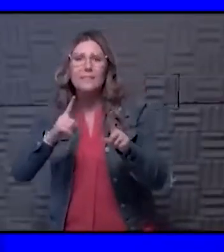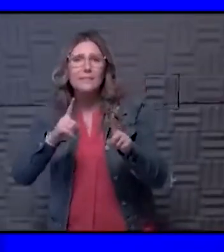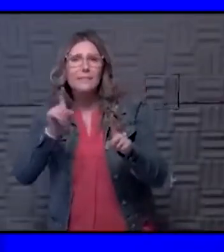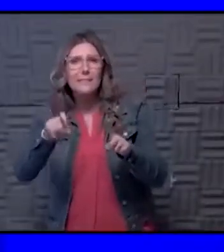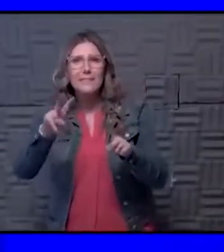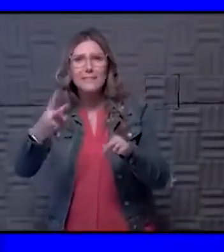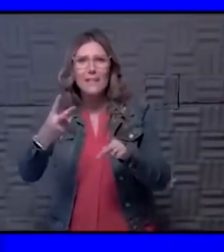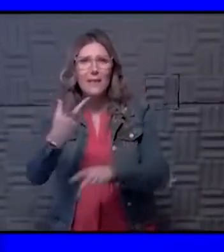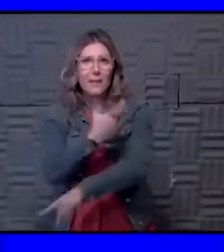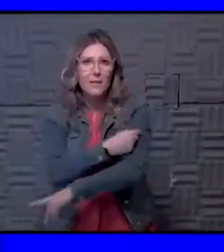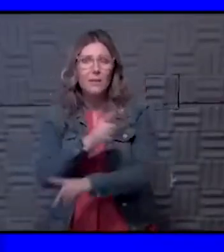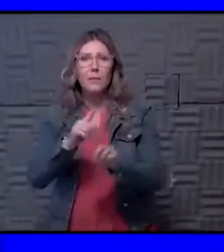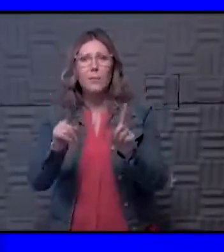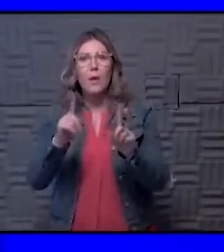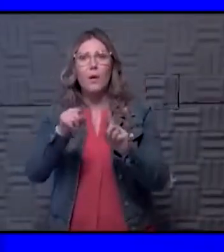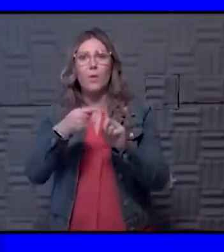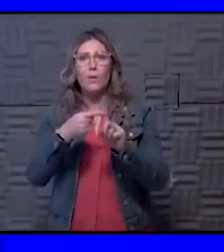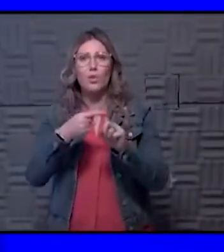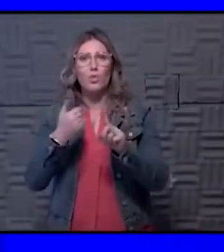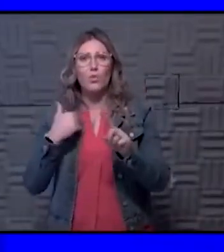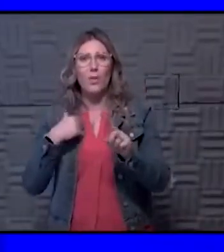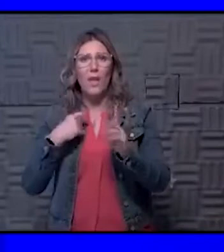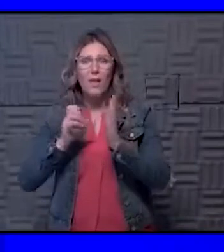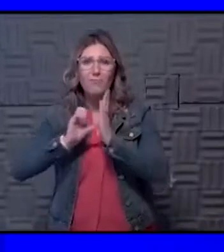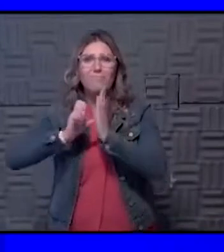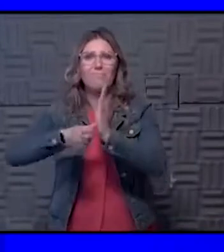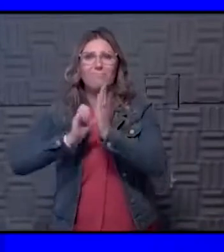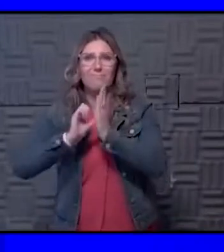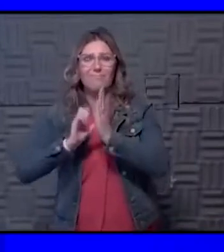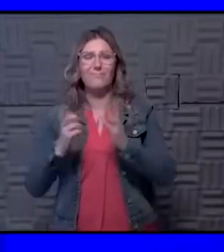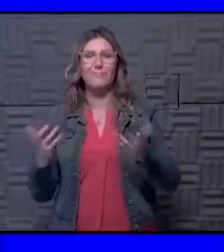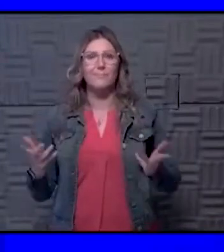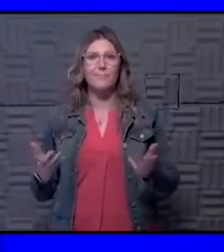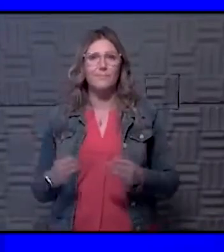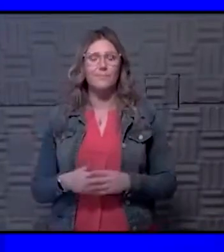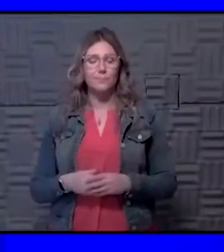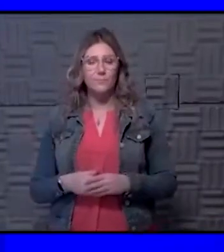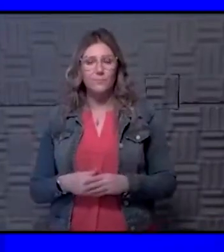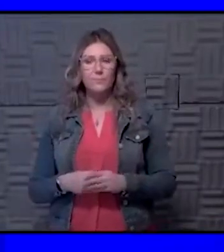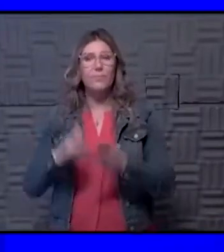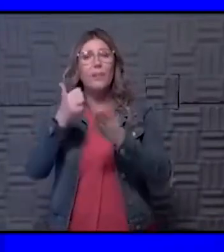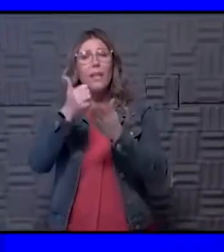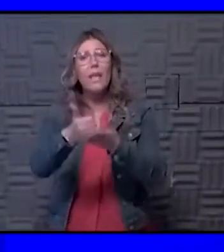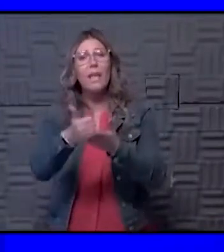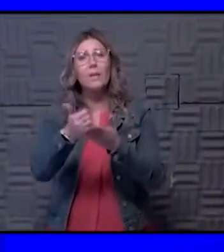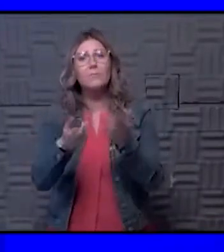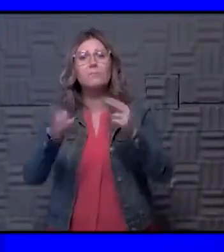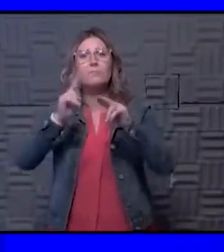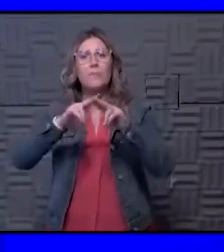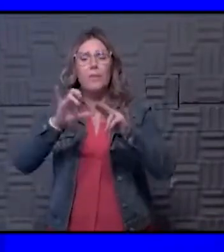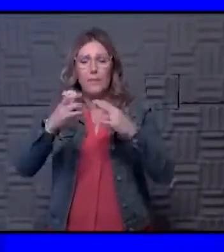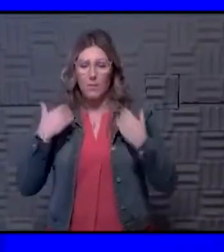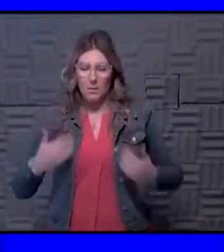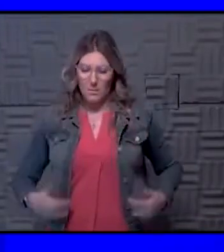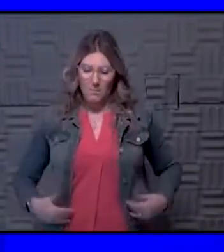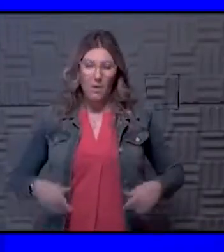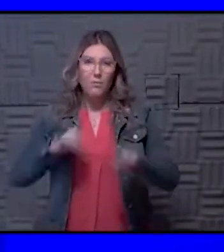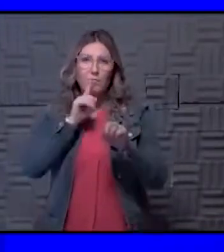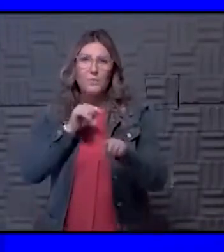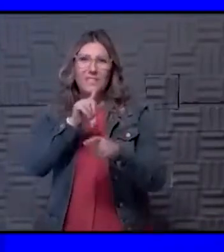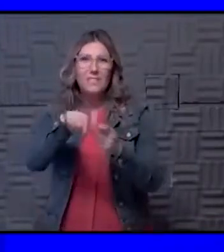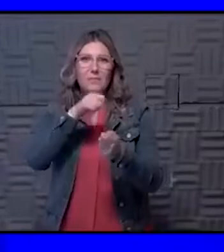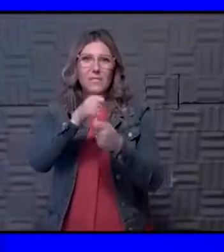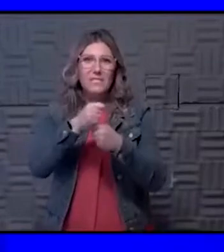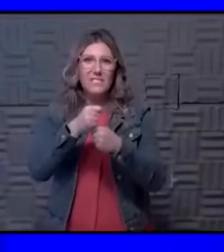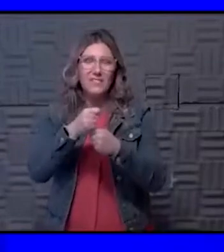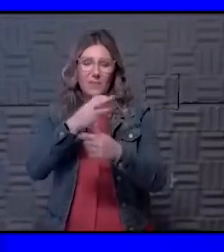an answer. But really, once you get that boost, it really helps to further increase that immune response, that specific immune